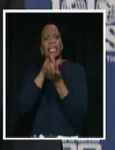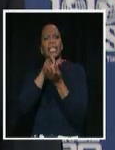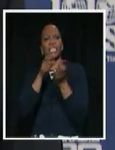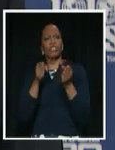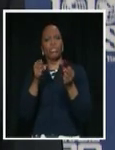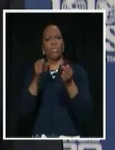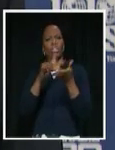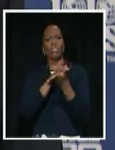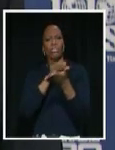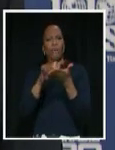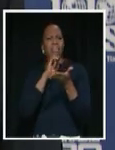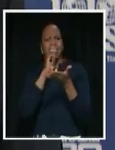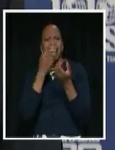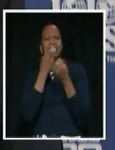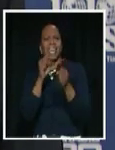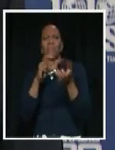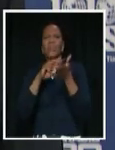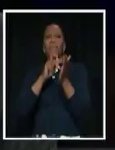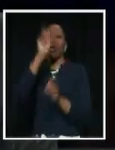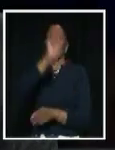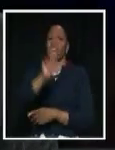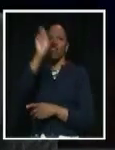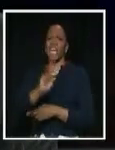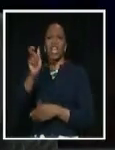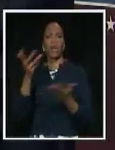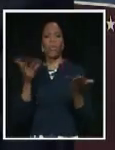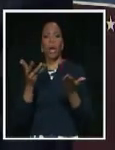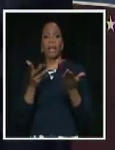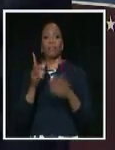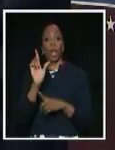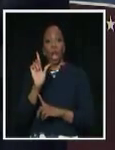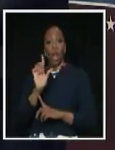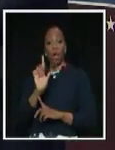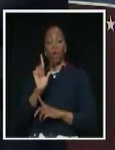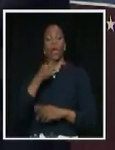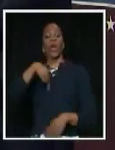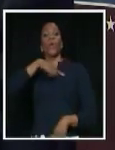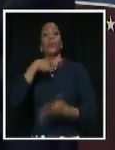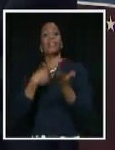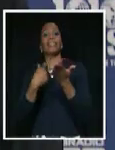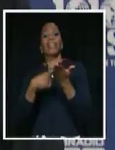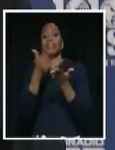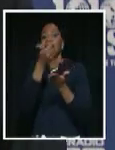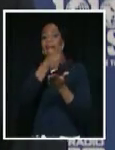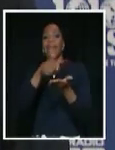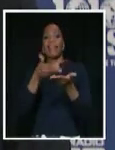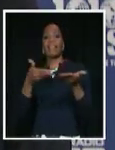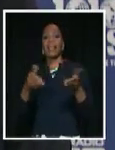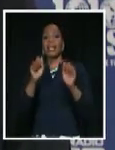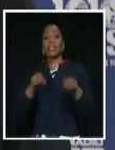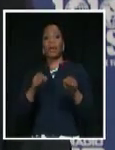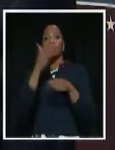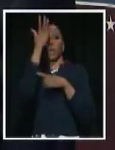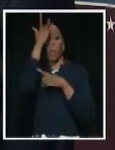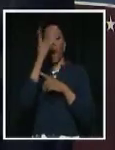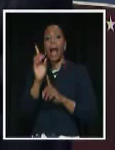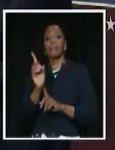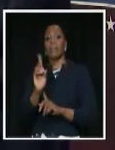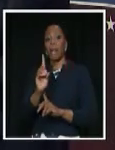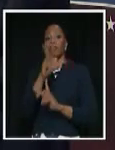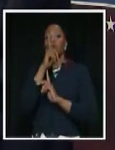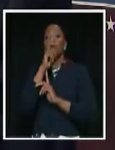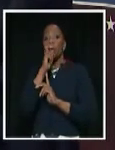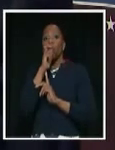we talking squeegee men, graffiti, what? We're talking anything that's possible because, you know, Bill de Blasio served in